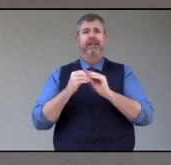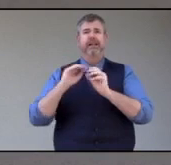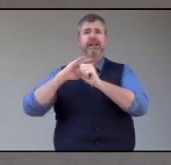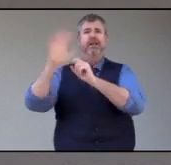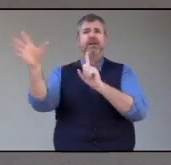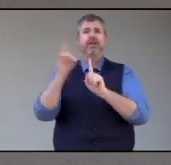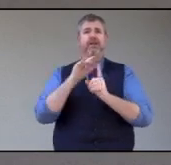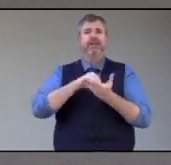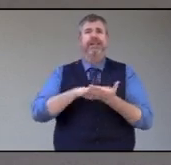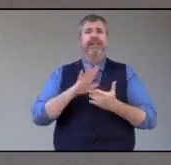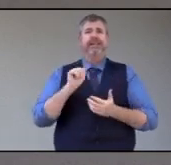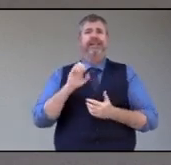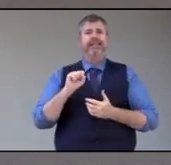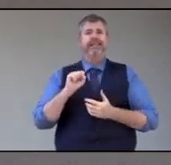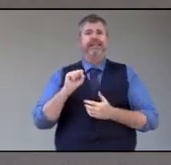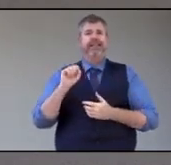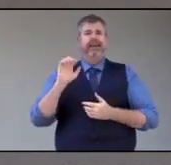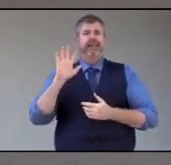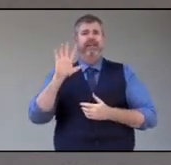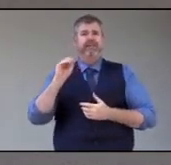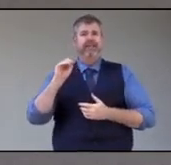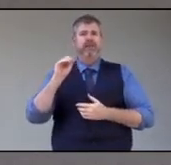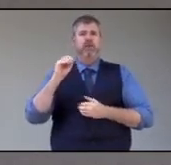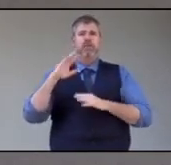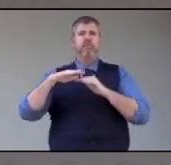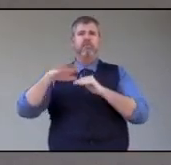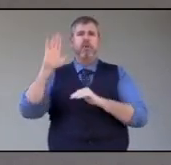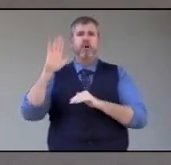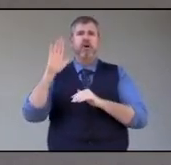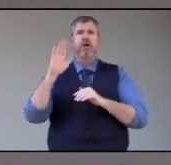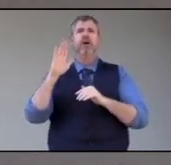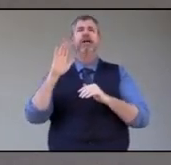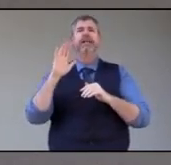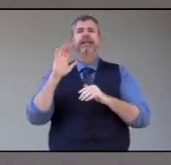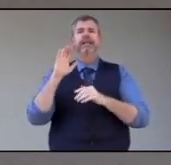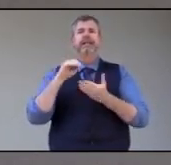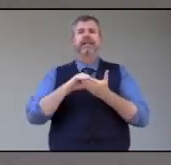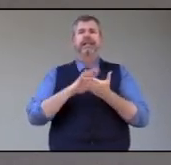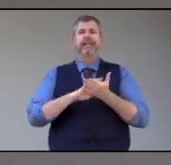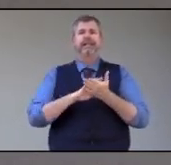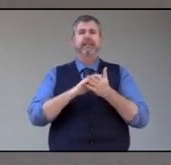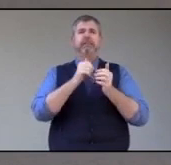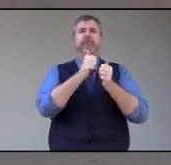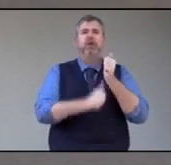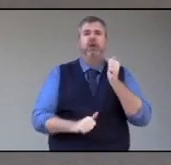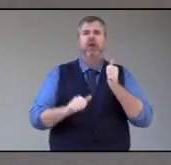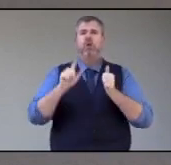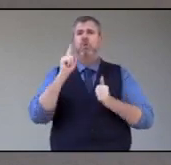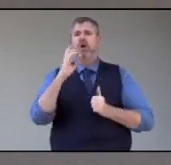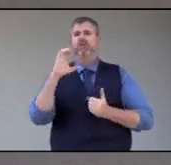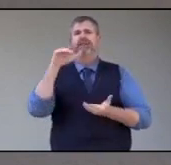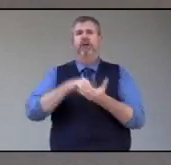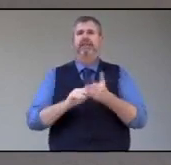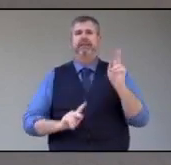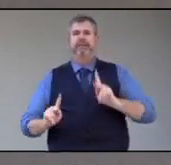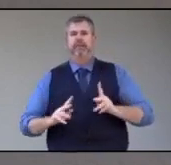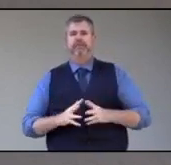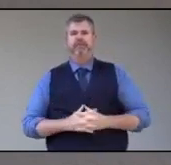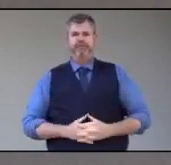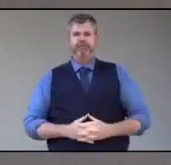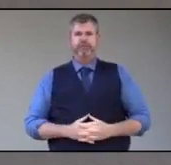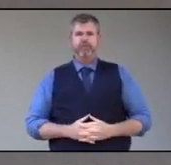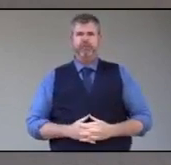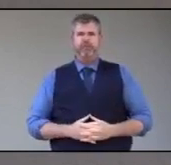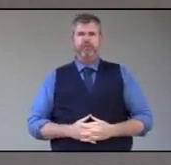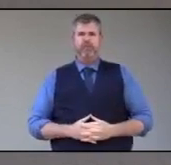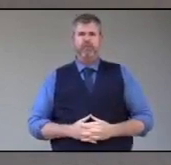per 100,000 people every single day. To put that into perspective,